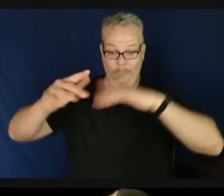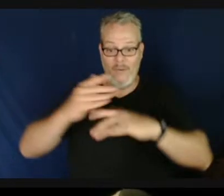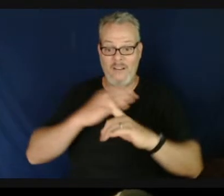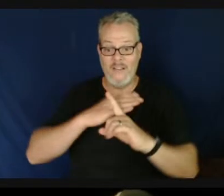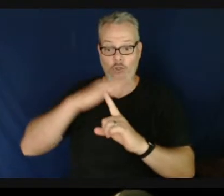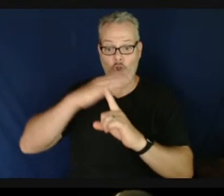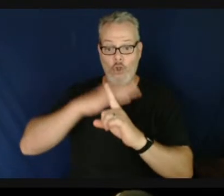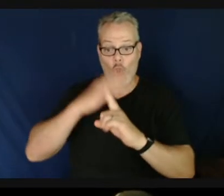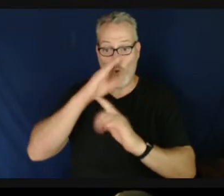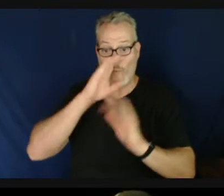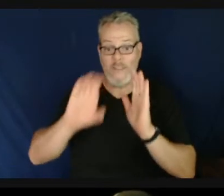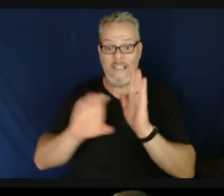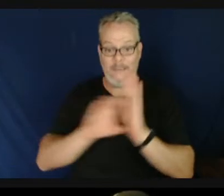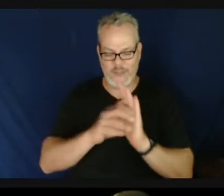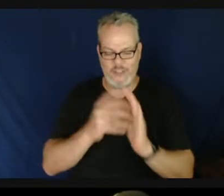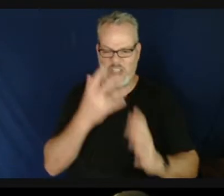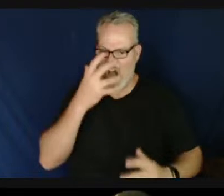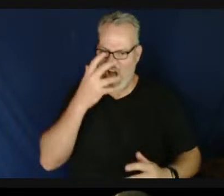hot.